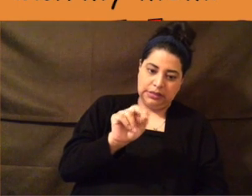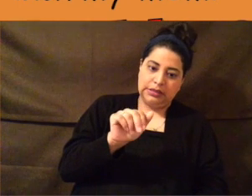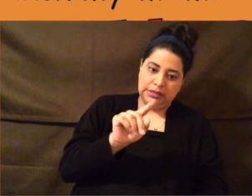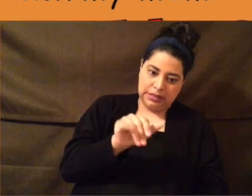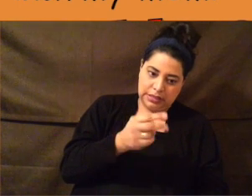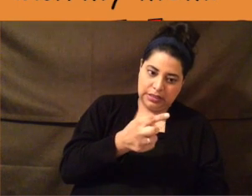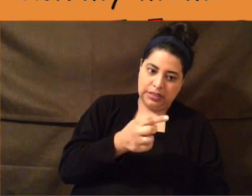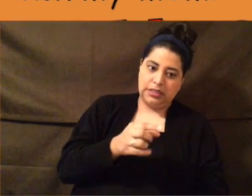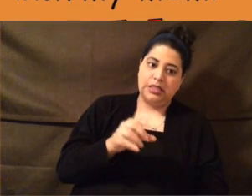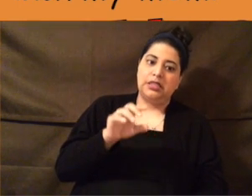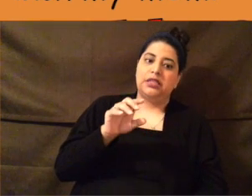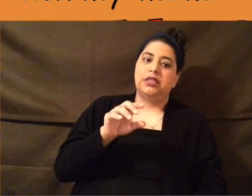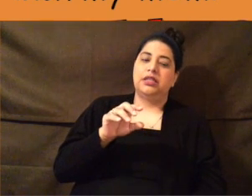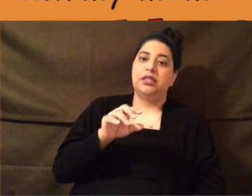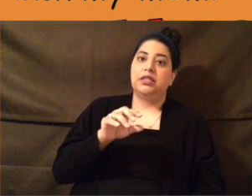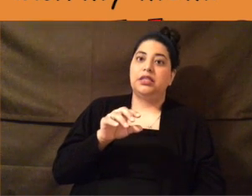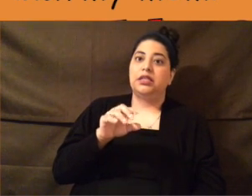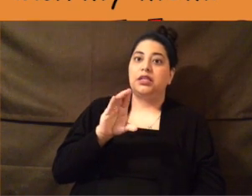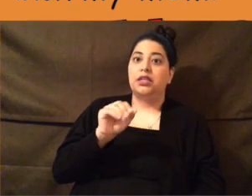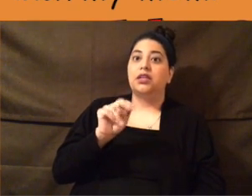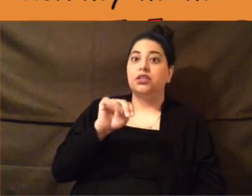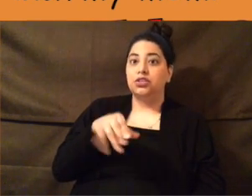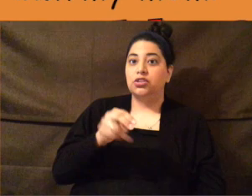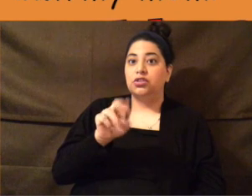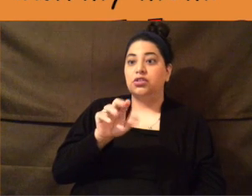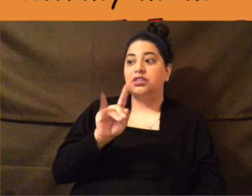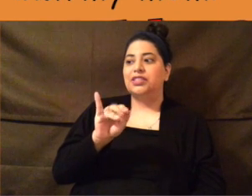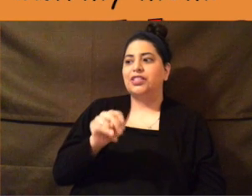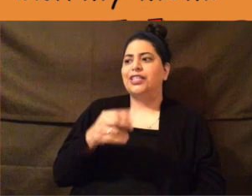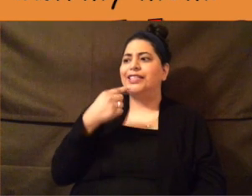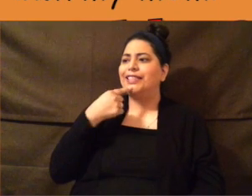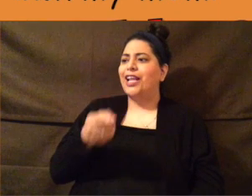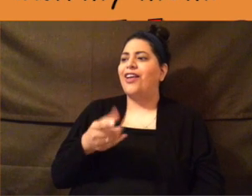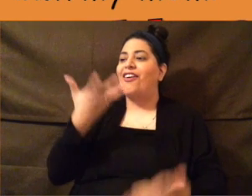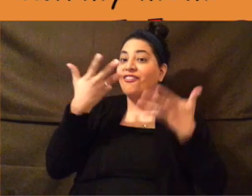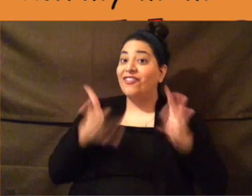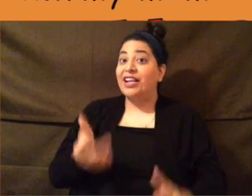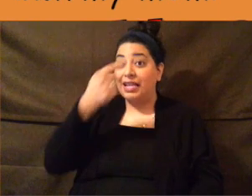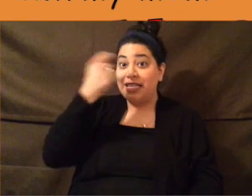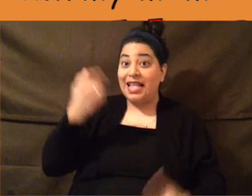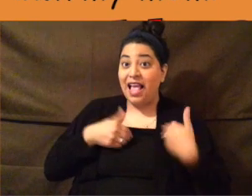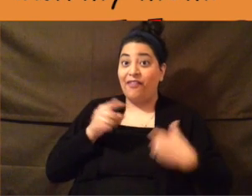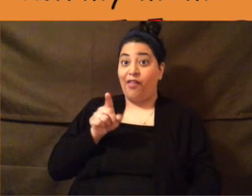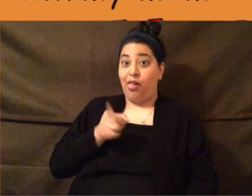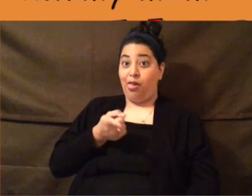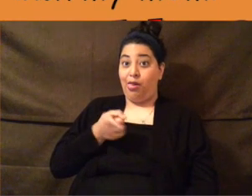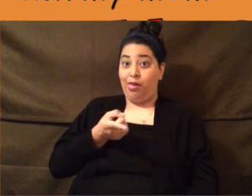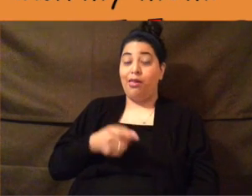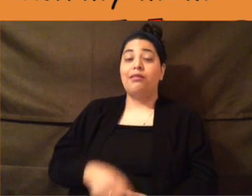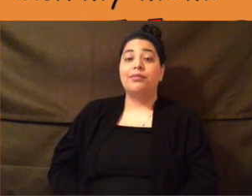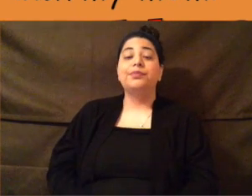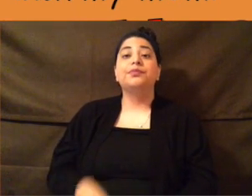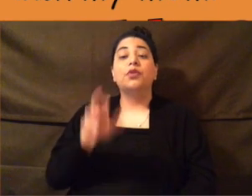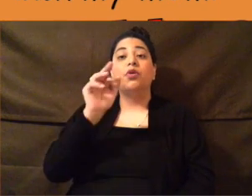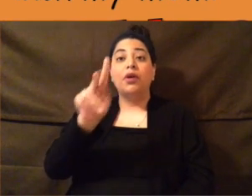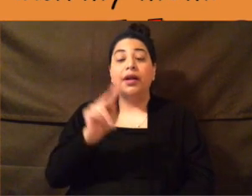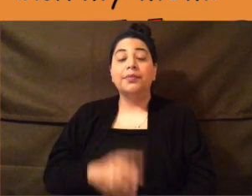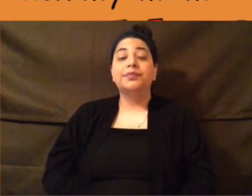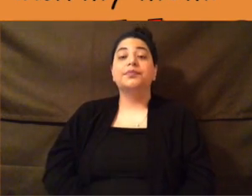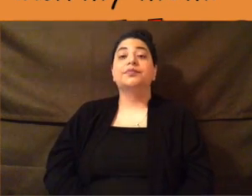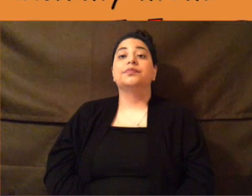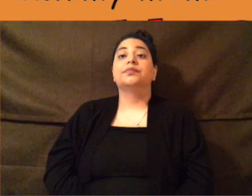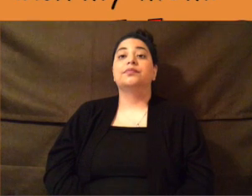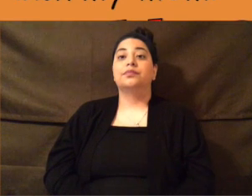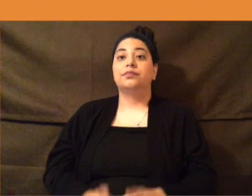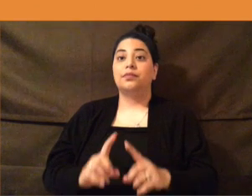is placed at the end of the dependent clause. Okay, that lets us know that we're finished, and then here is our independent clause after